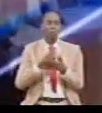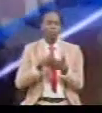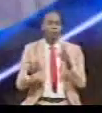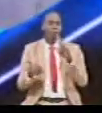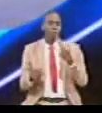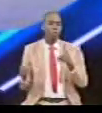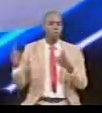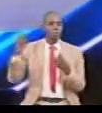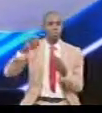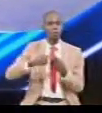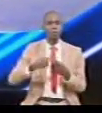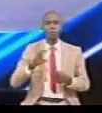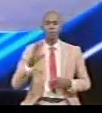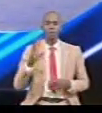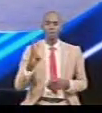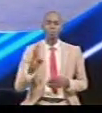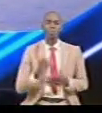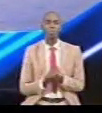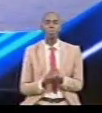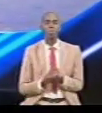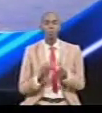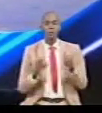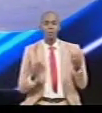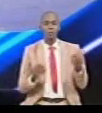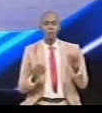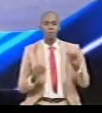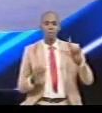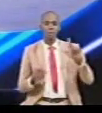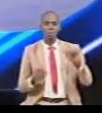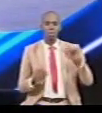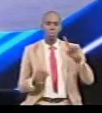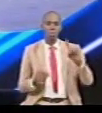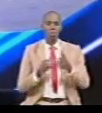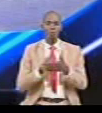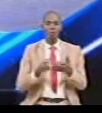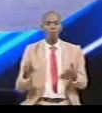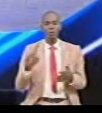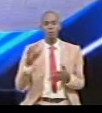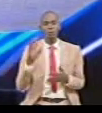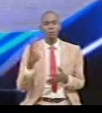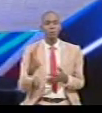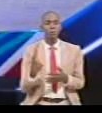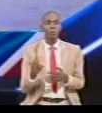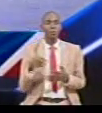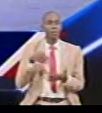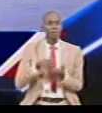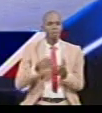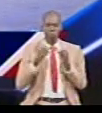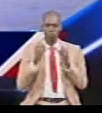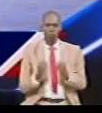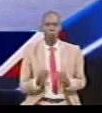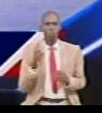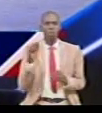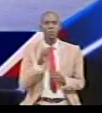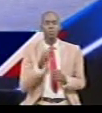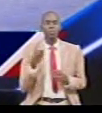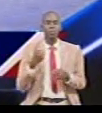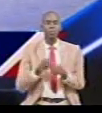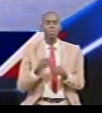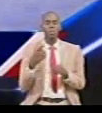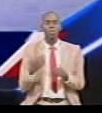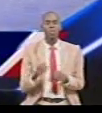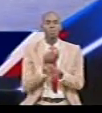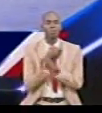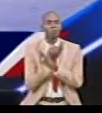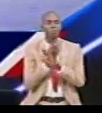through to verse 6. Galatians 5, verse 1. Stand fast, therefore, in the